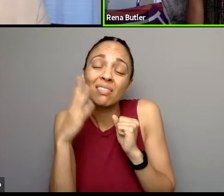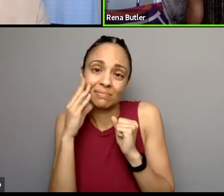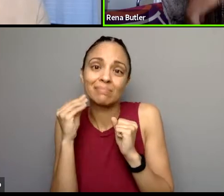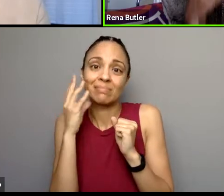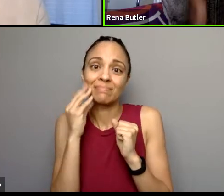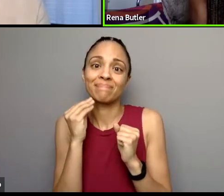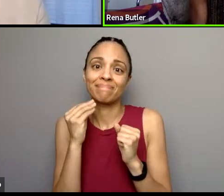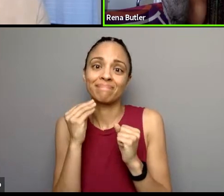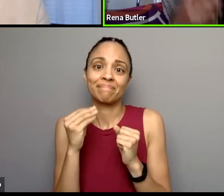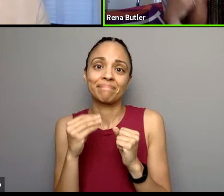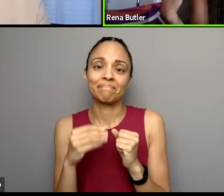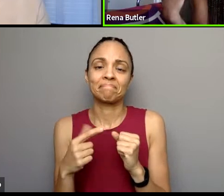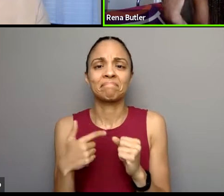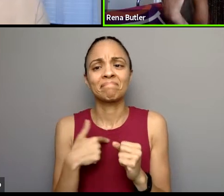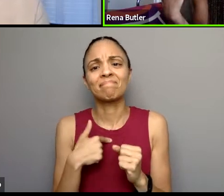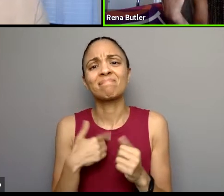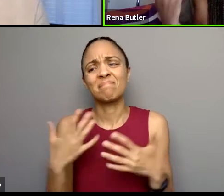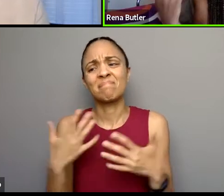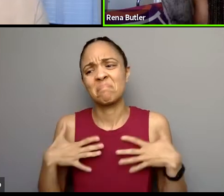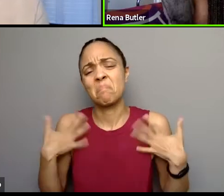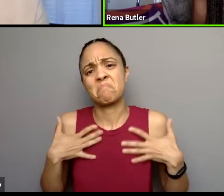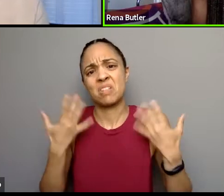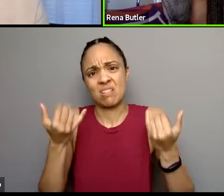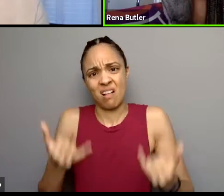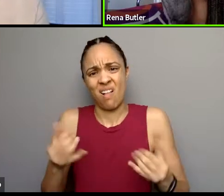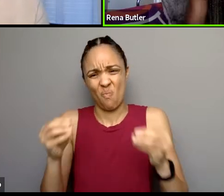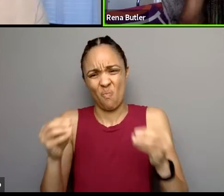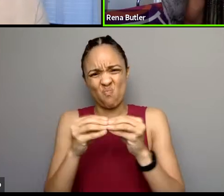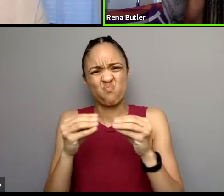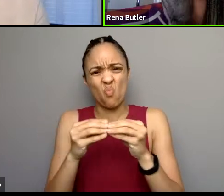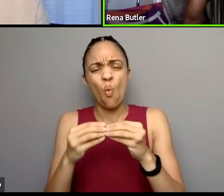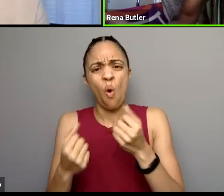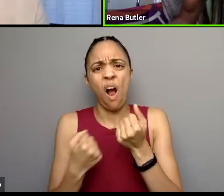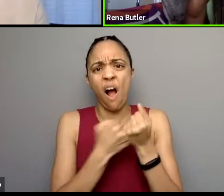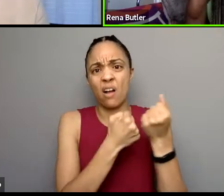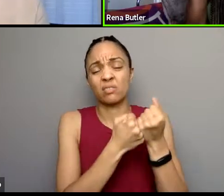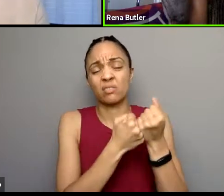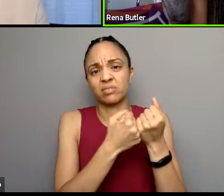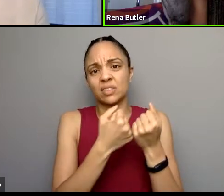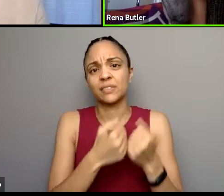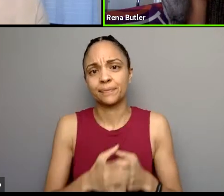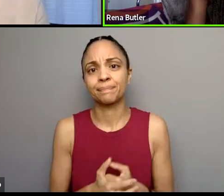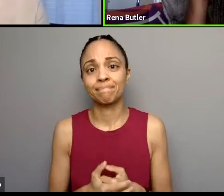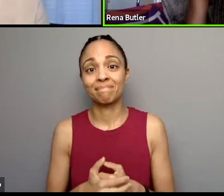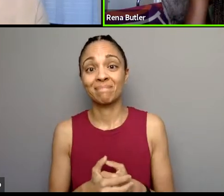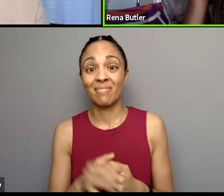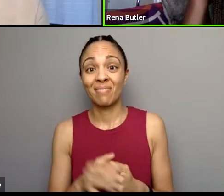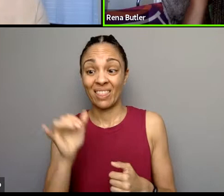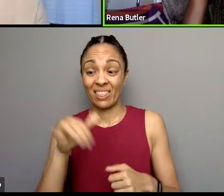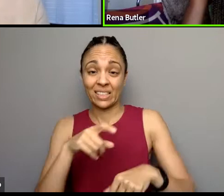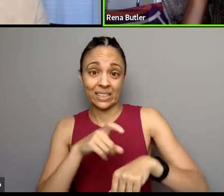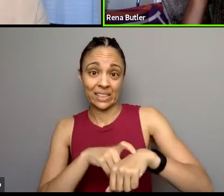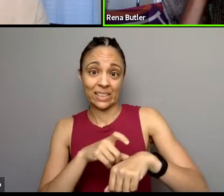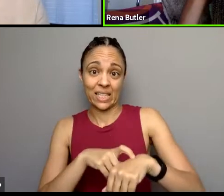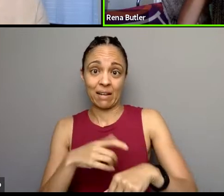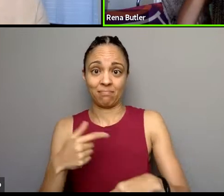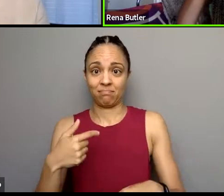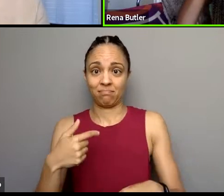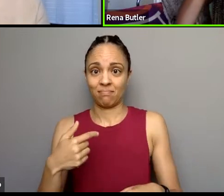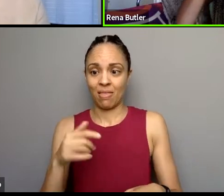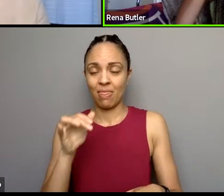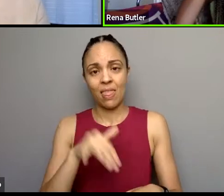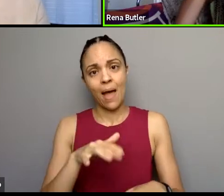in advocacy and in my role, my having the platform that I have, there's clarity of how I want